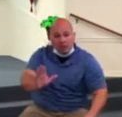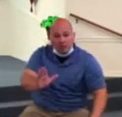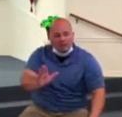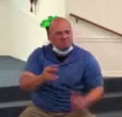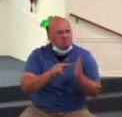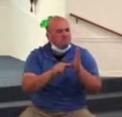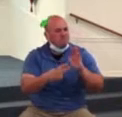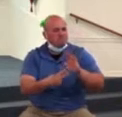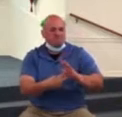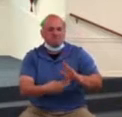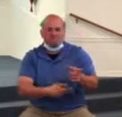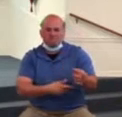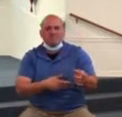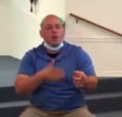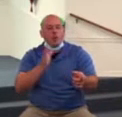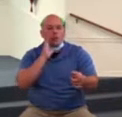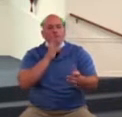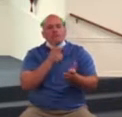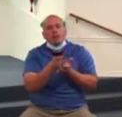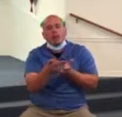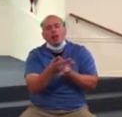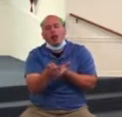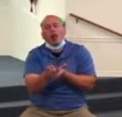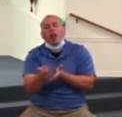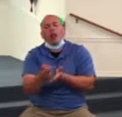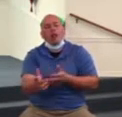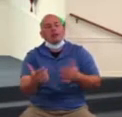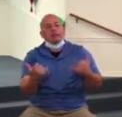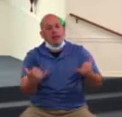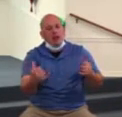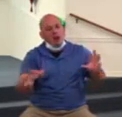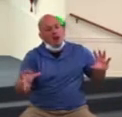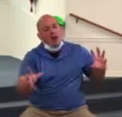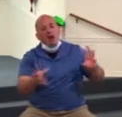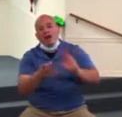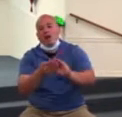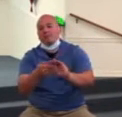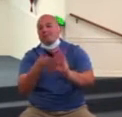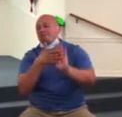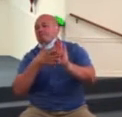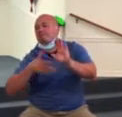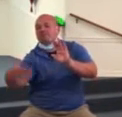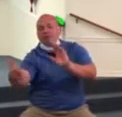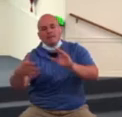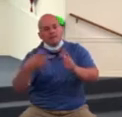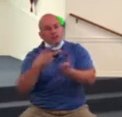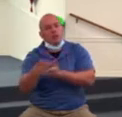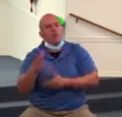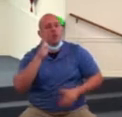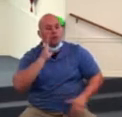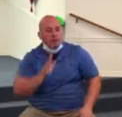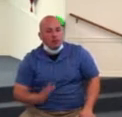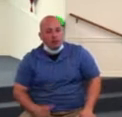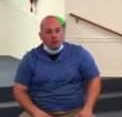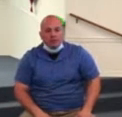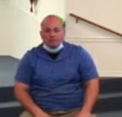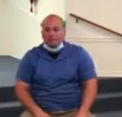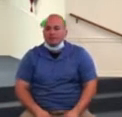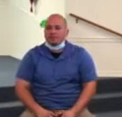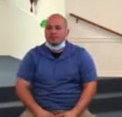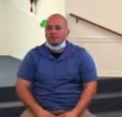fail to receive many times as much in this age and in the age to come, eternal life."